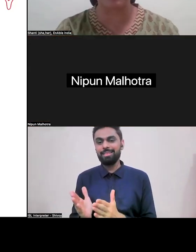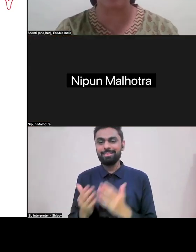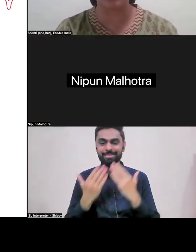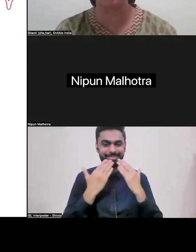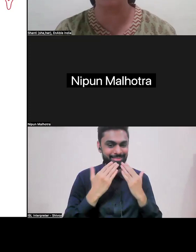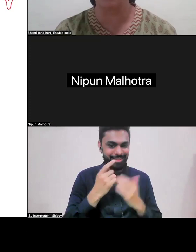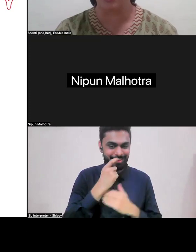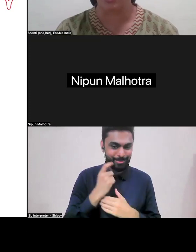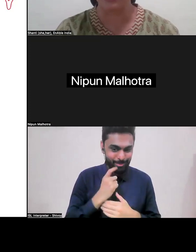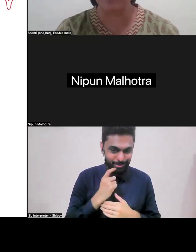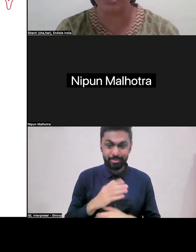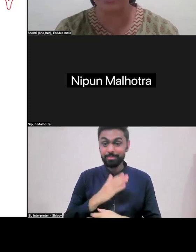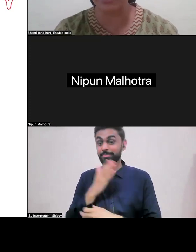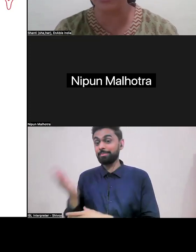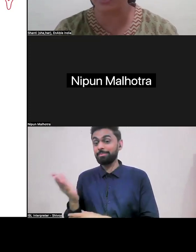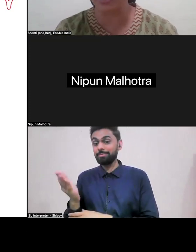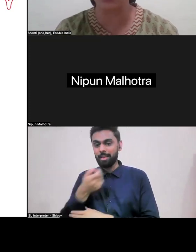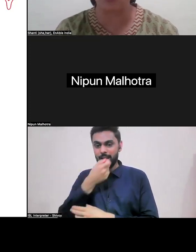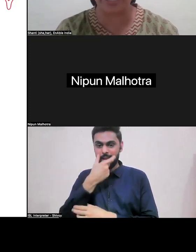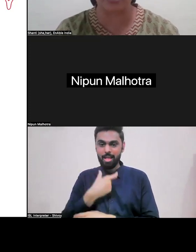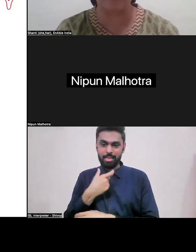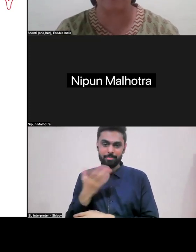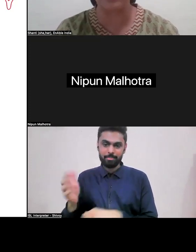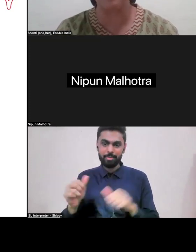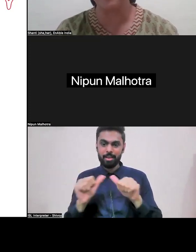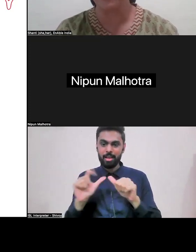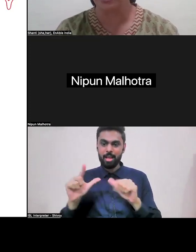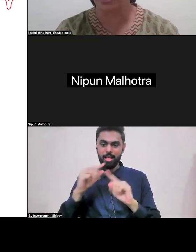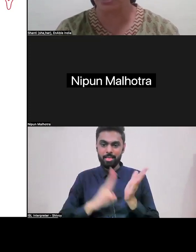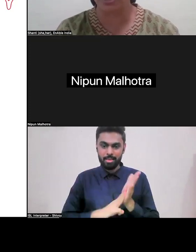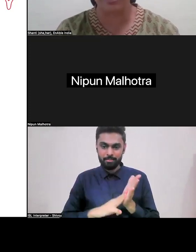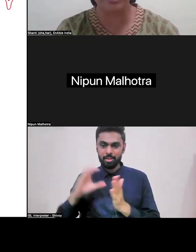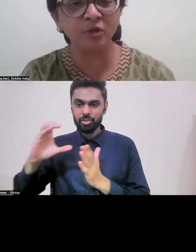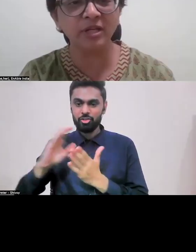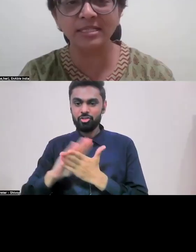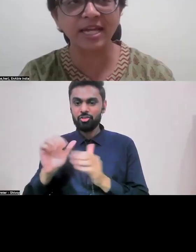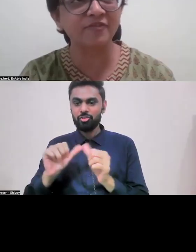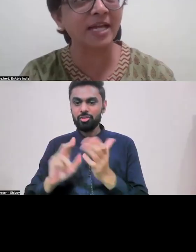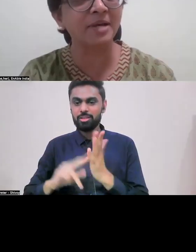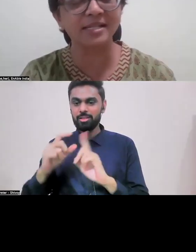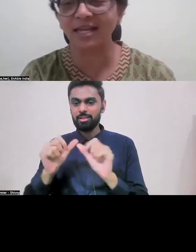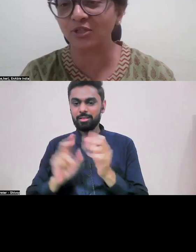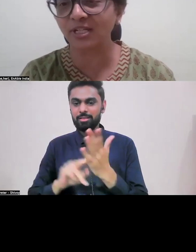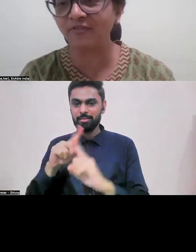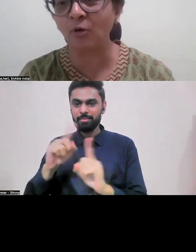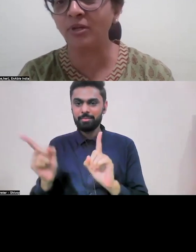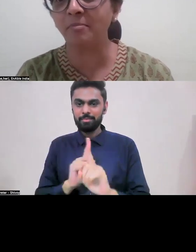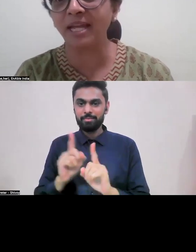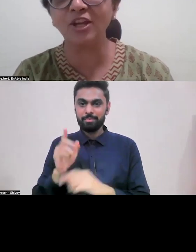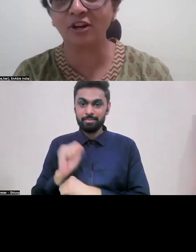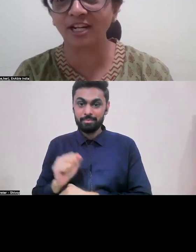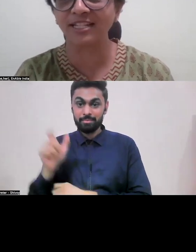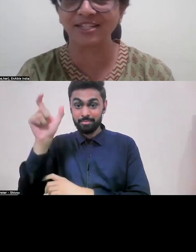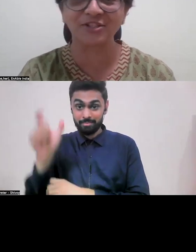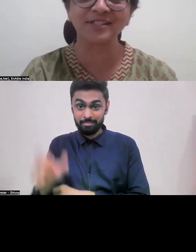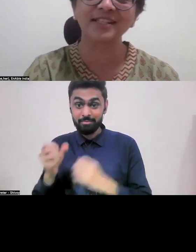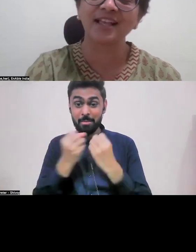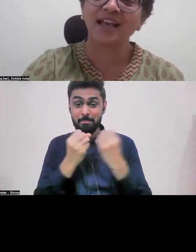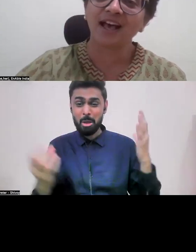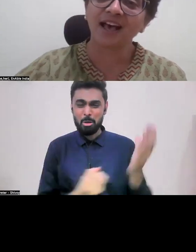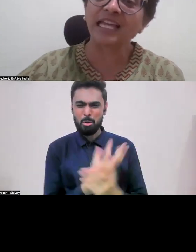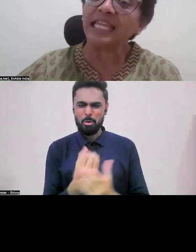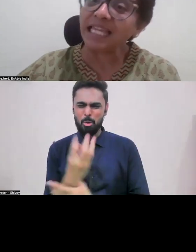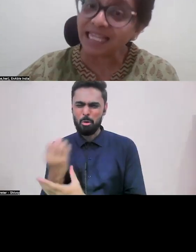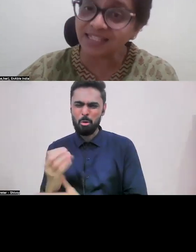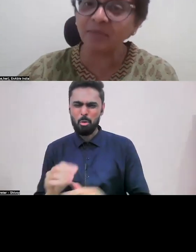much, Nipun. I move on to Aleem Chandani, another co-anchor of mine. Aleem, during his lifetime, has actually founded many